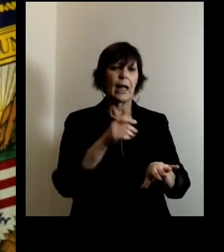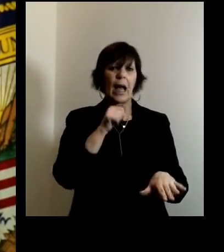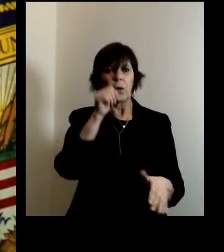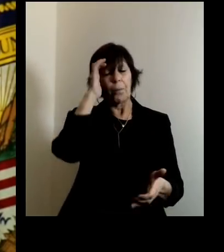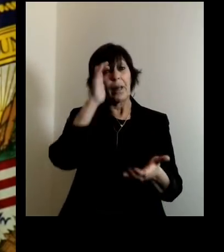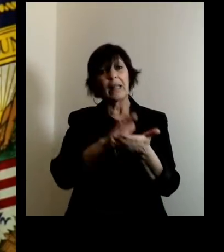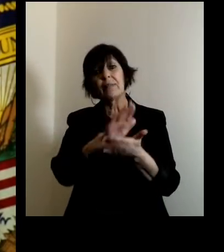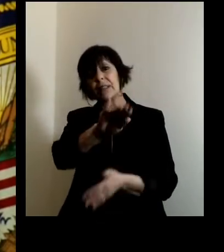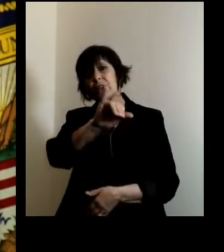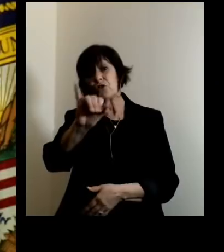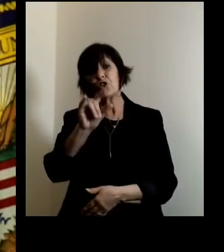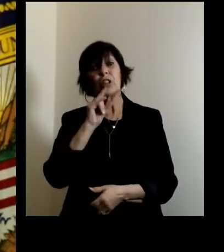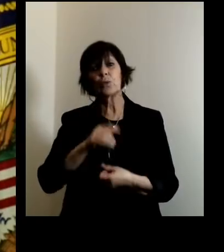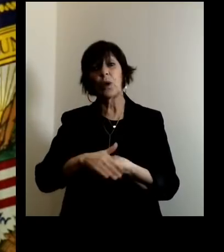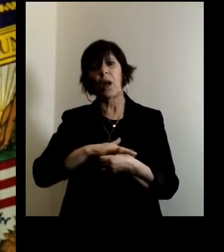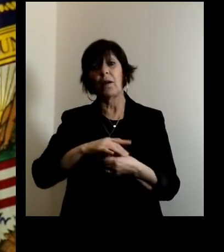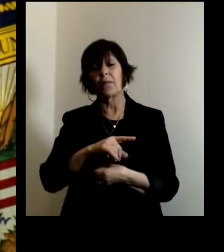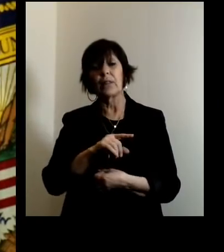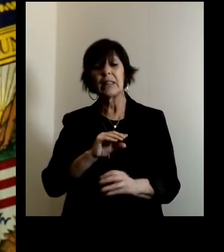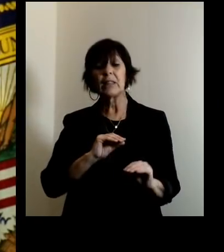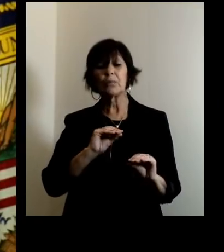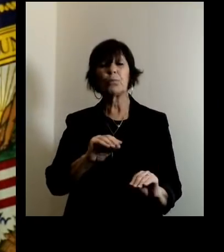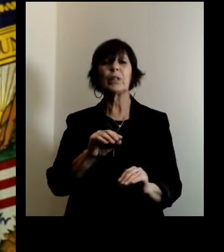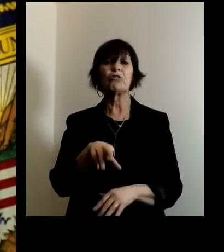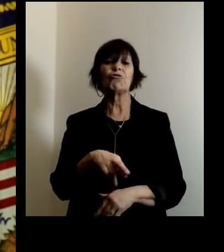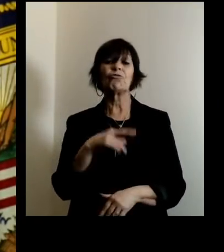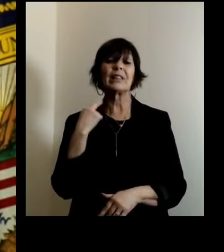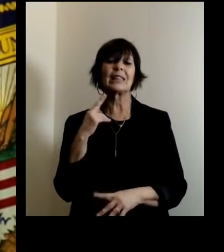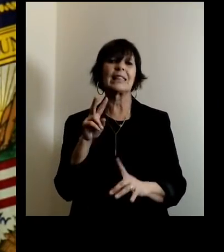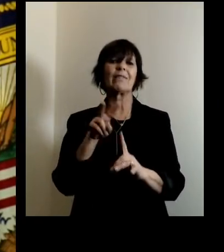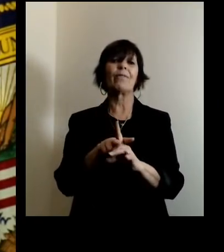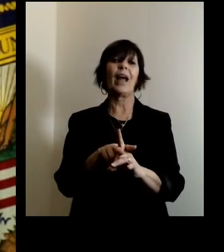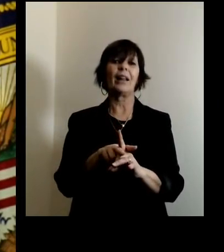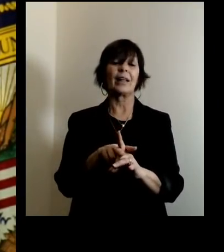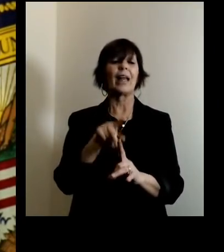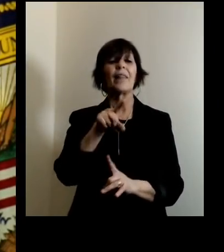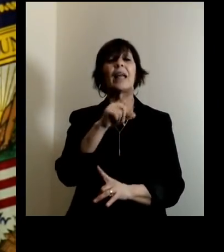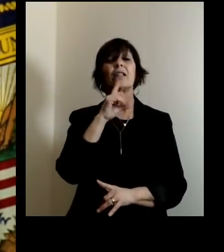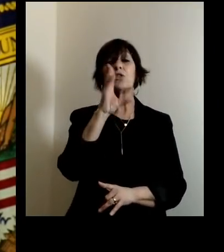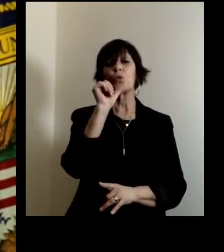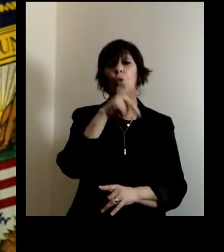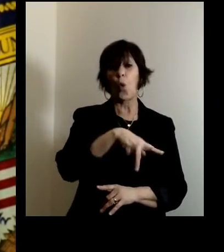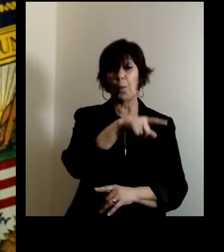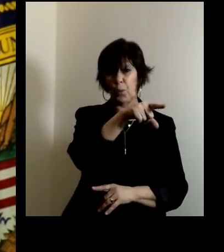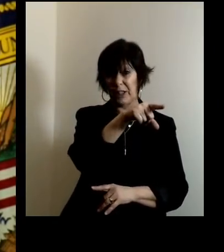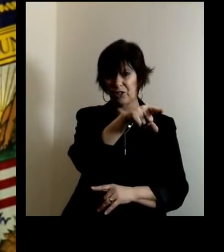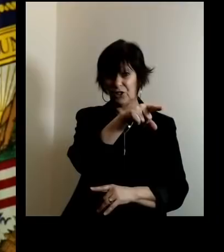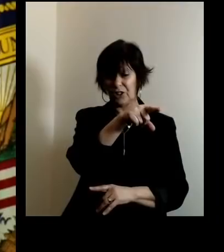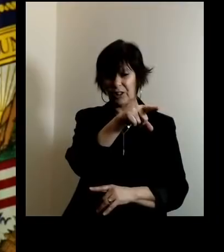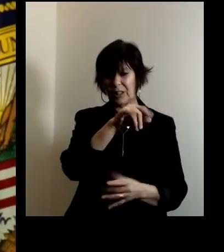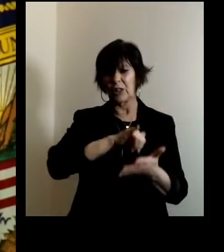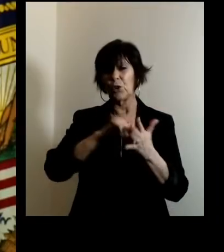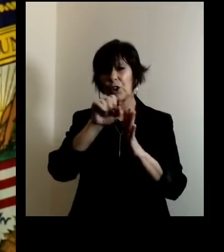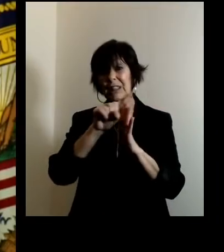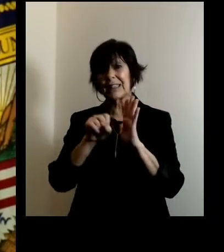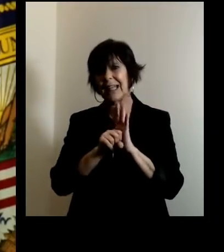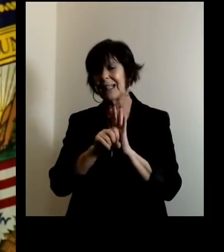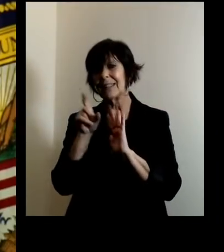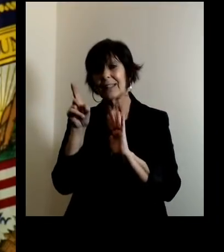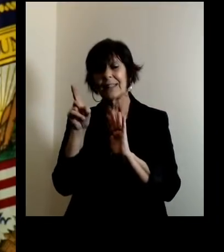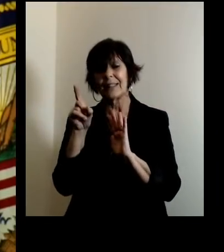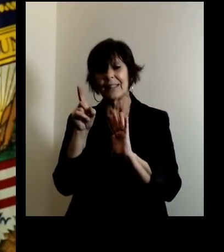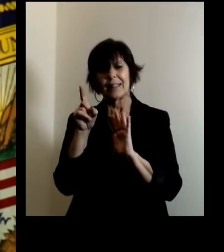him. He's putting at risk his filing. I understand Athletes Unleashed is a corporation that's incorporated in New York State,